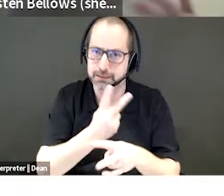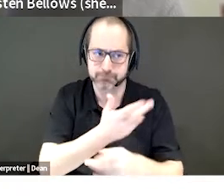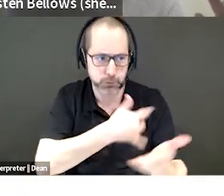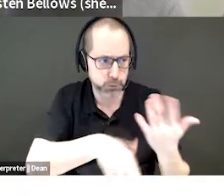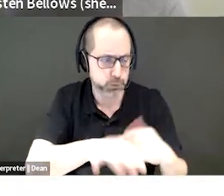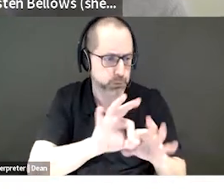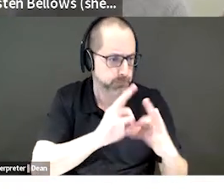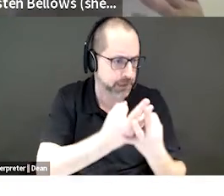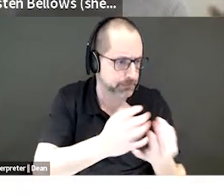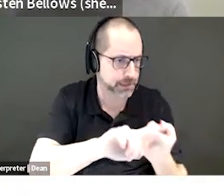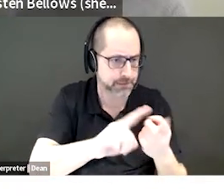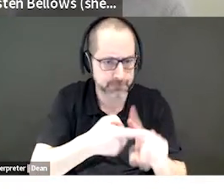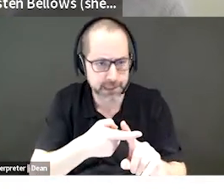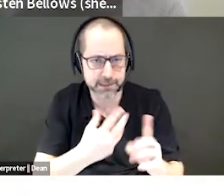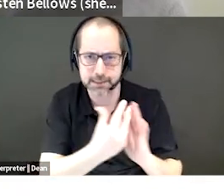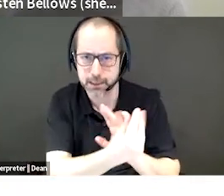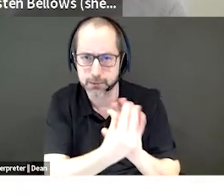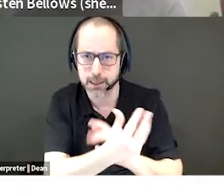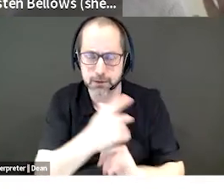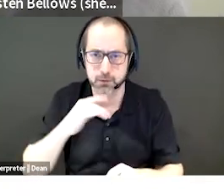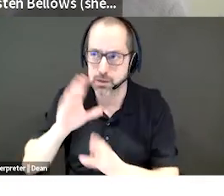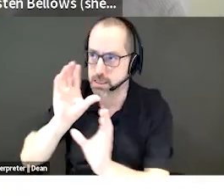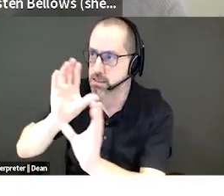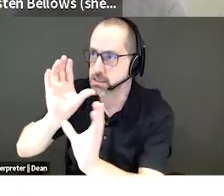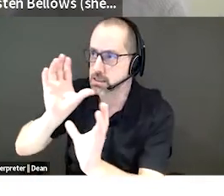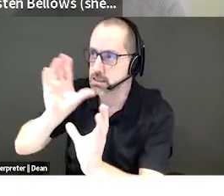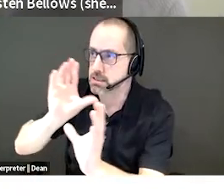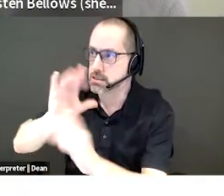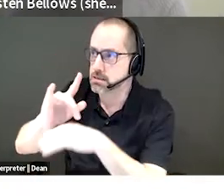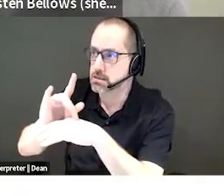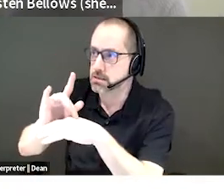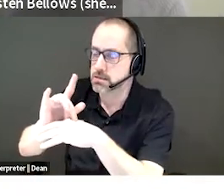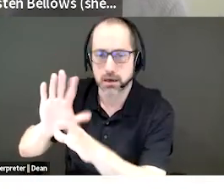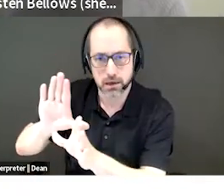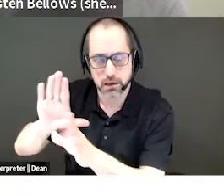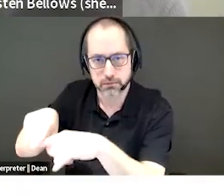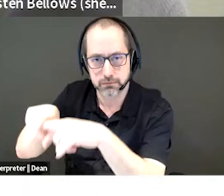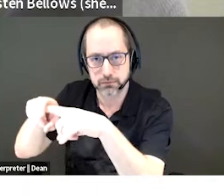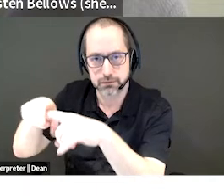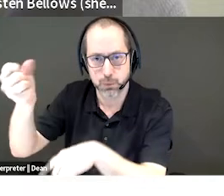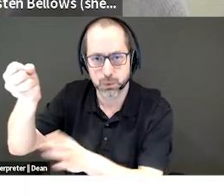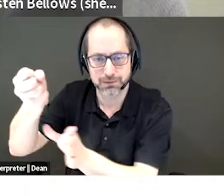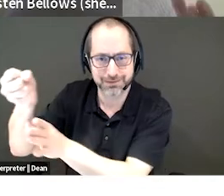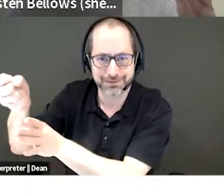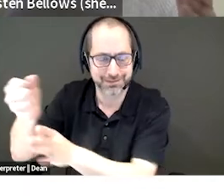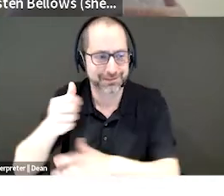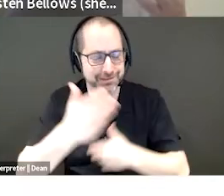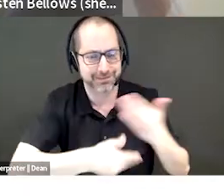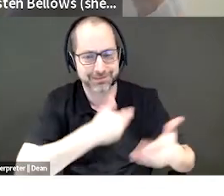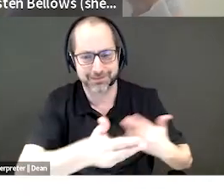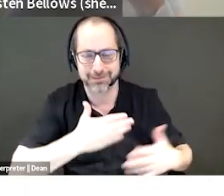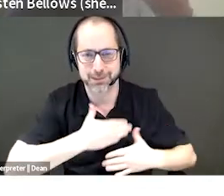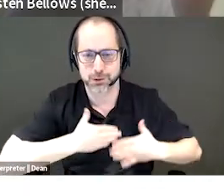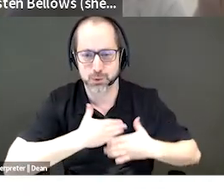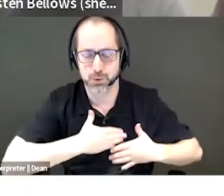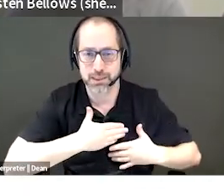You have to still have a life outside of job searching. So having mental health and addiction issues can already make you